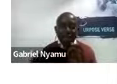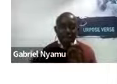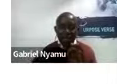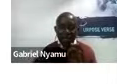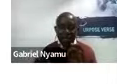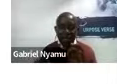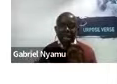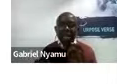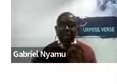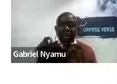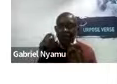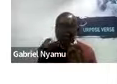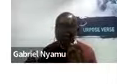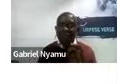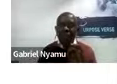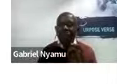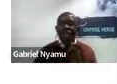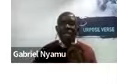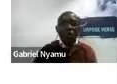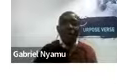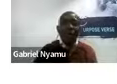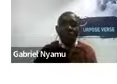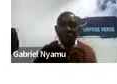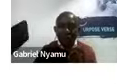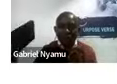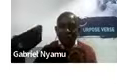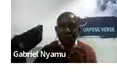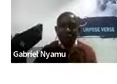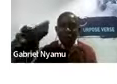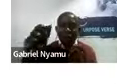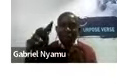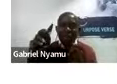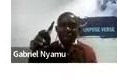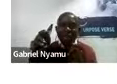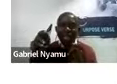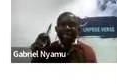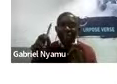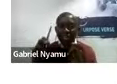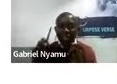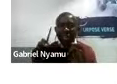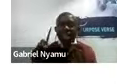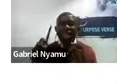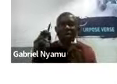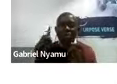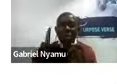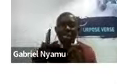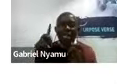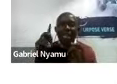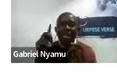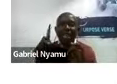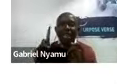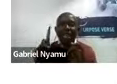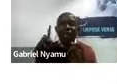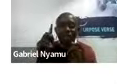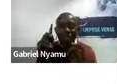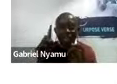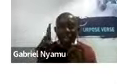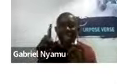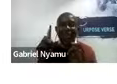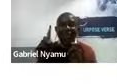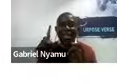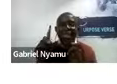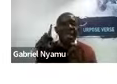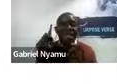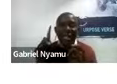the first thing, if the purpose for this mobile phone was to make an SMS, the moment it aligns itself to send